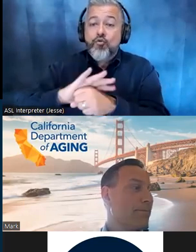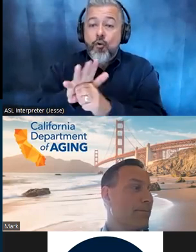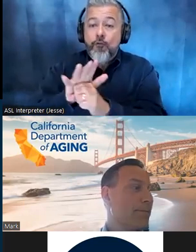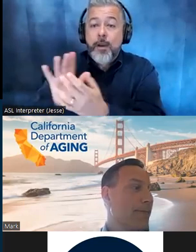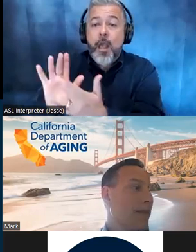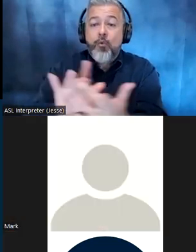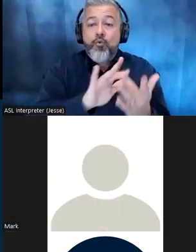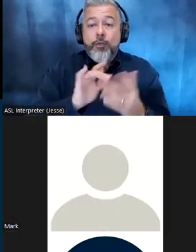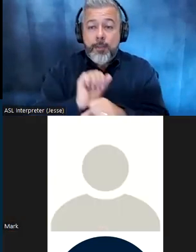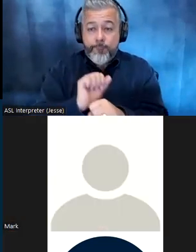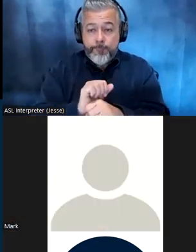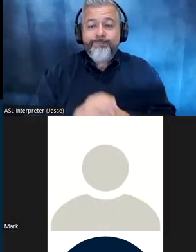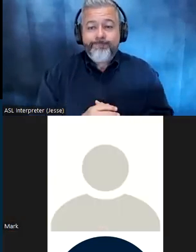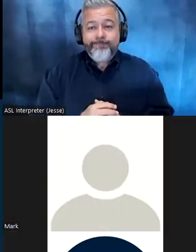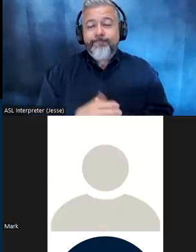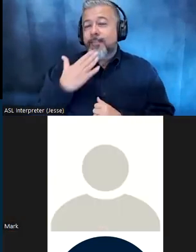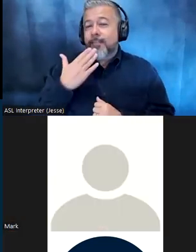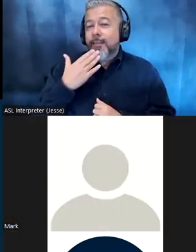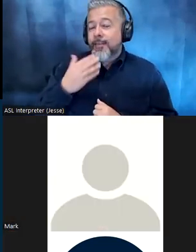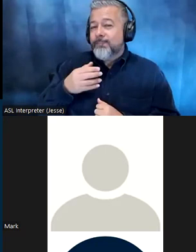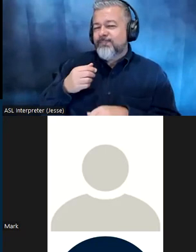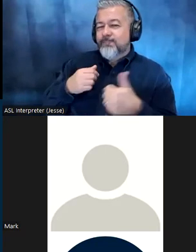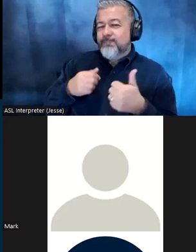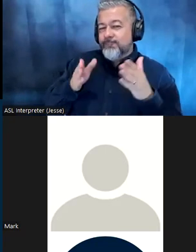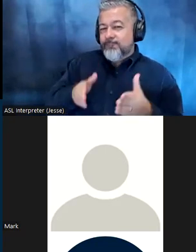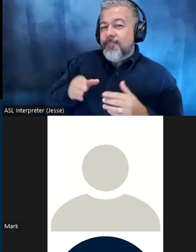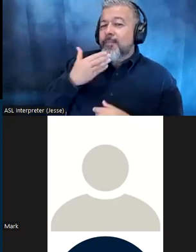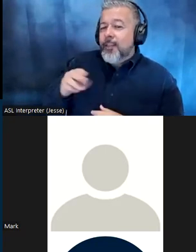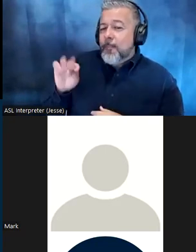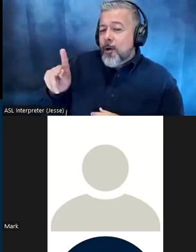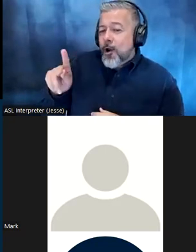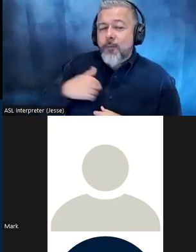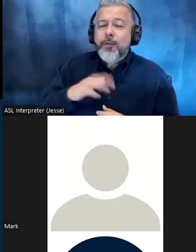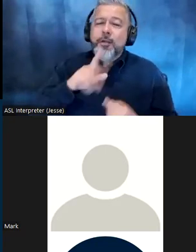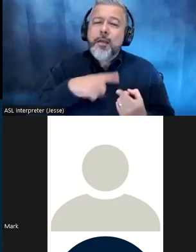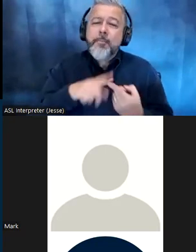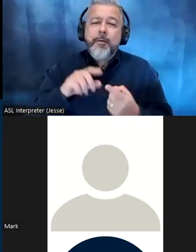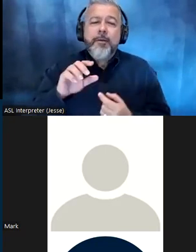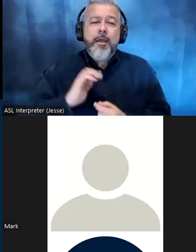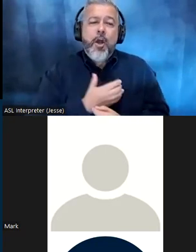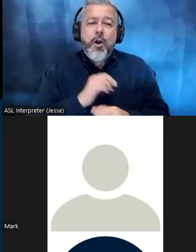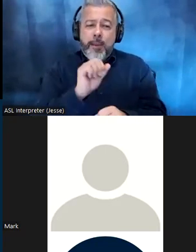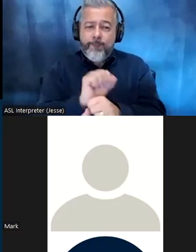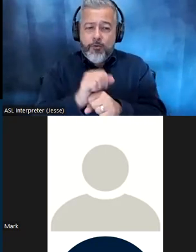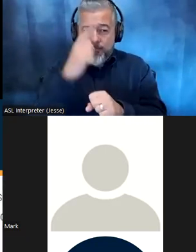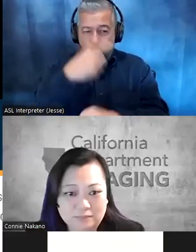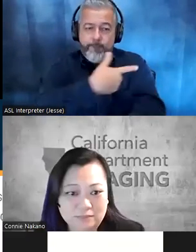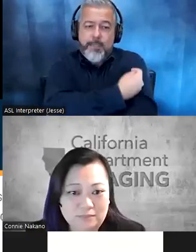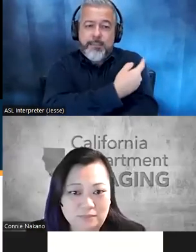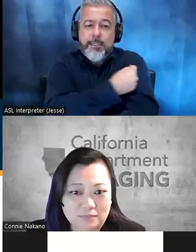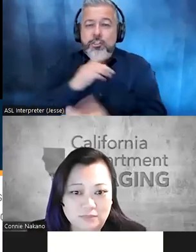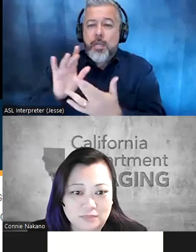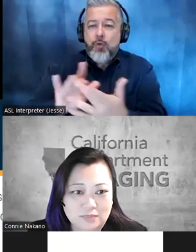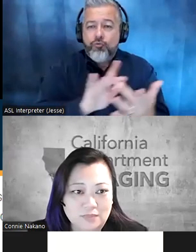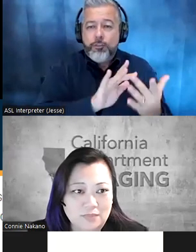Thanks, Mark. So just wanted to touch a little bit about CDA's vaccination outreach efforts. Next slide, please.